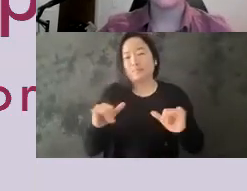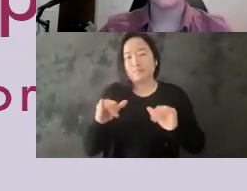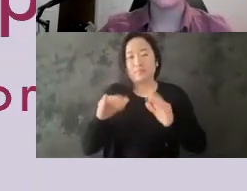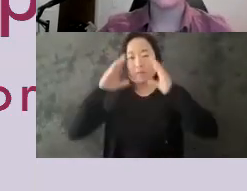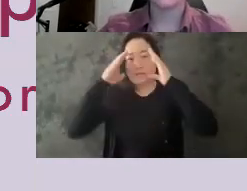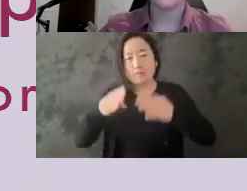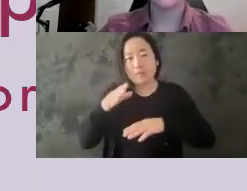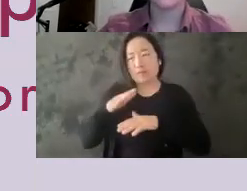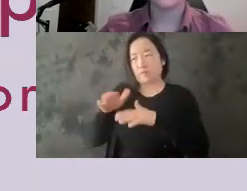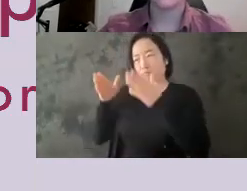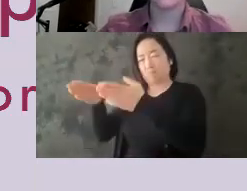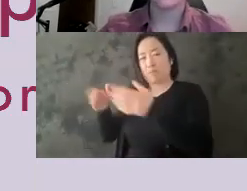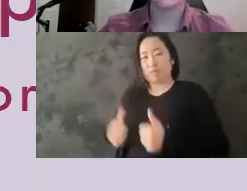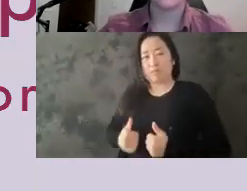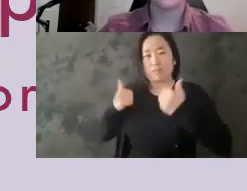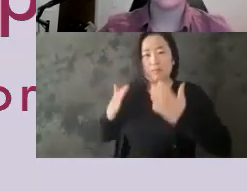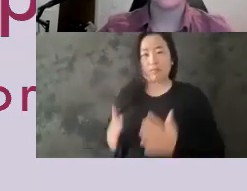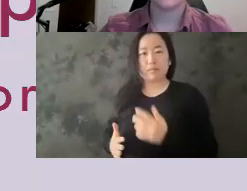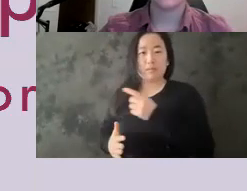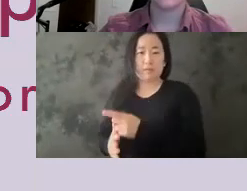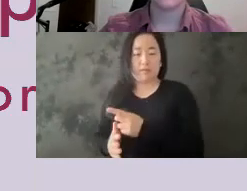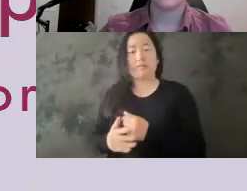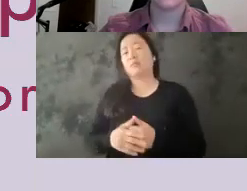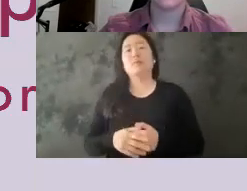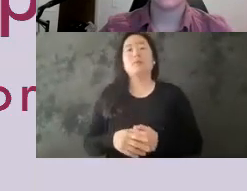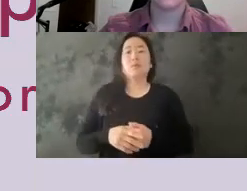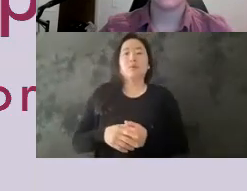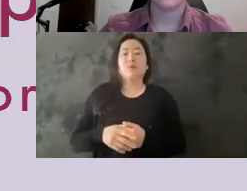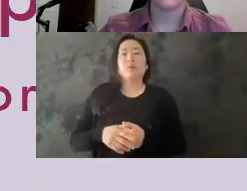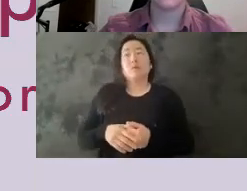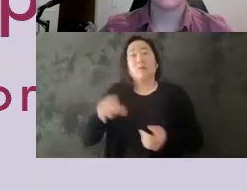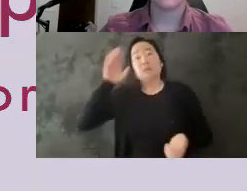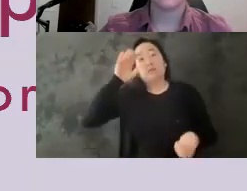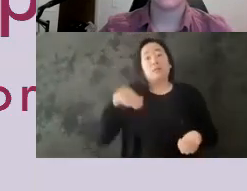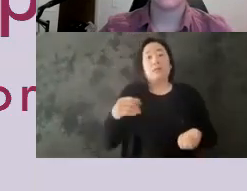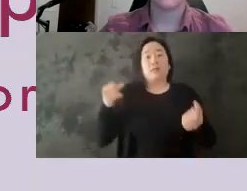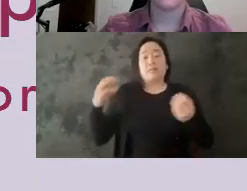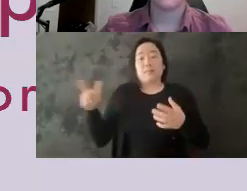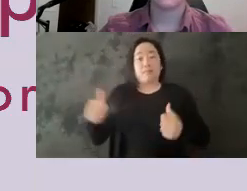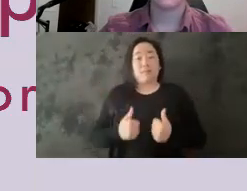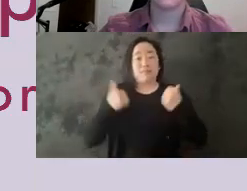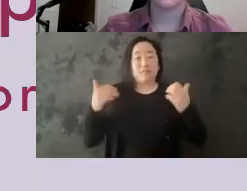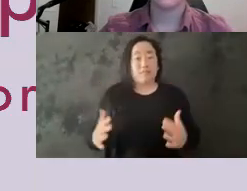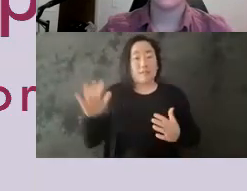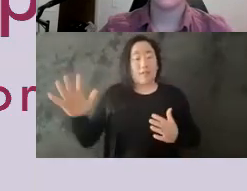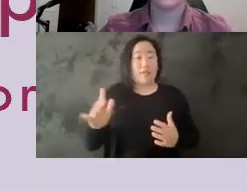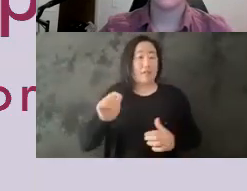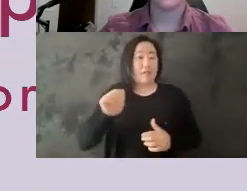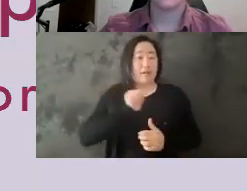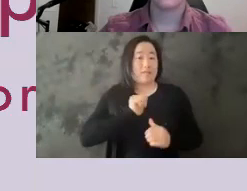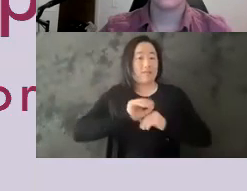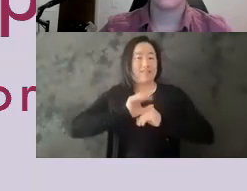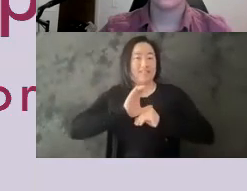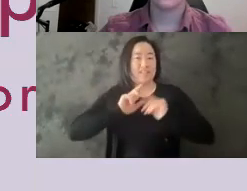survivor, acknowledging that a lot of survivors experience self-esteem deterioration